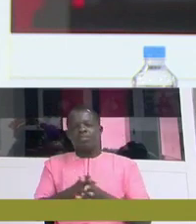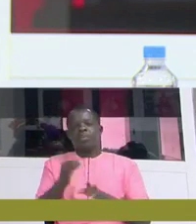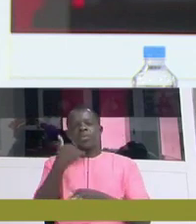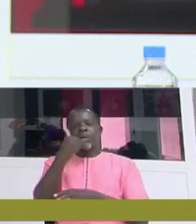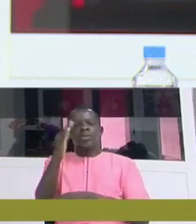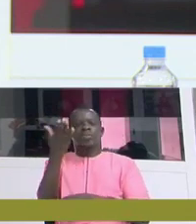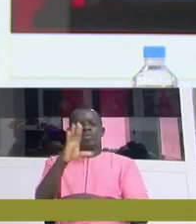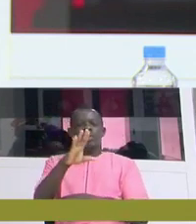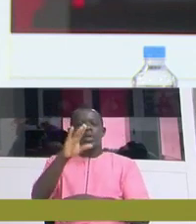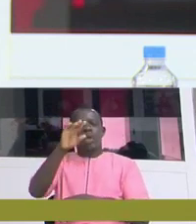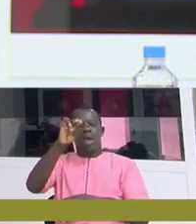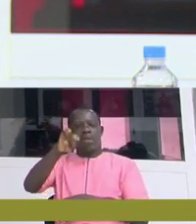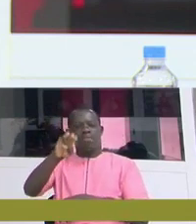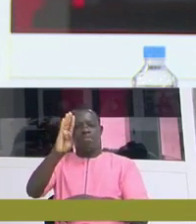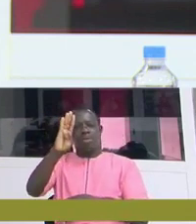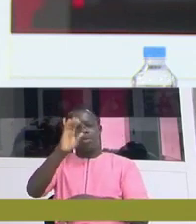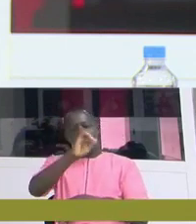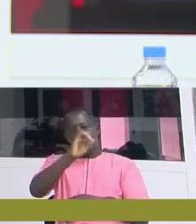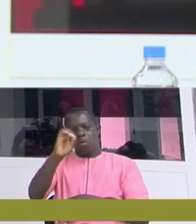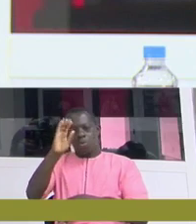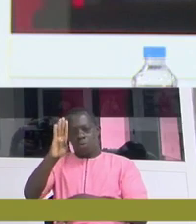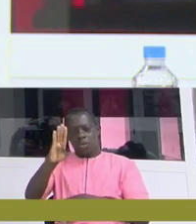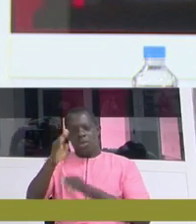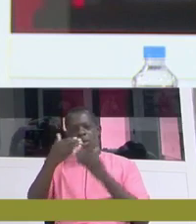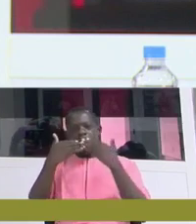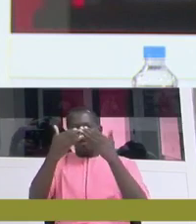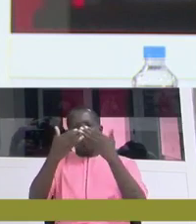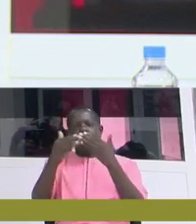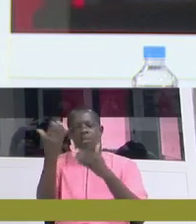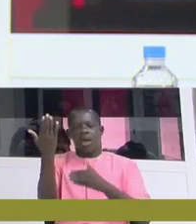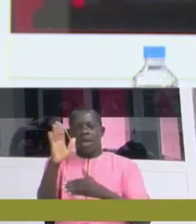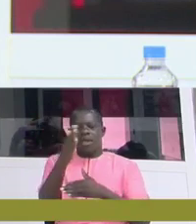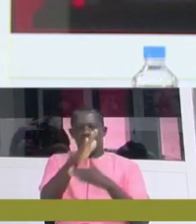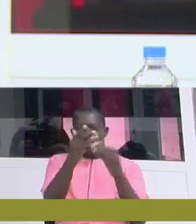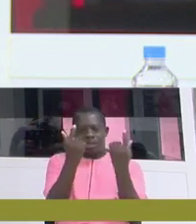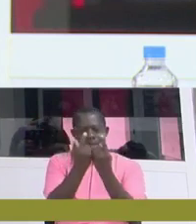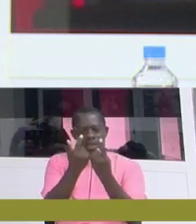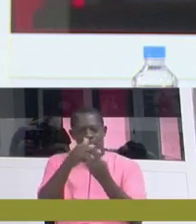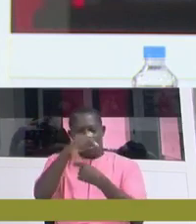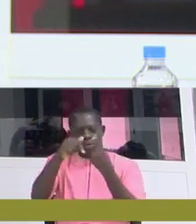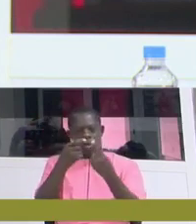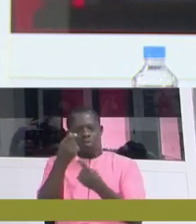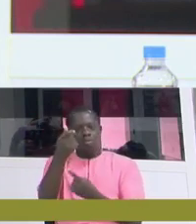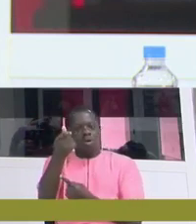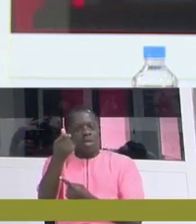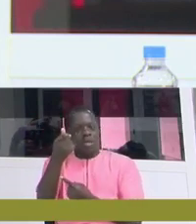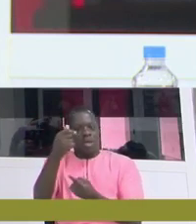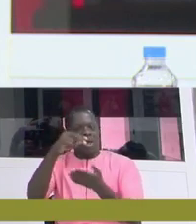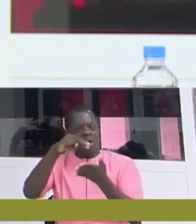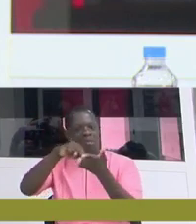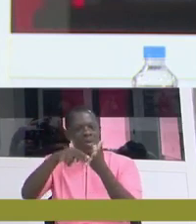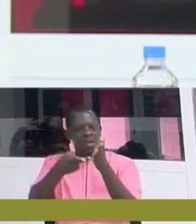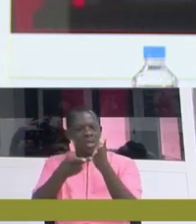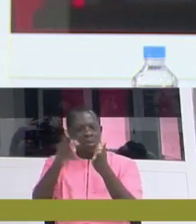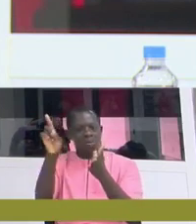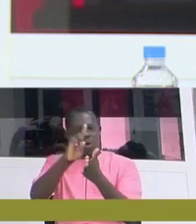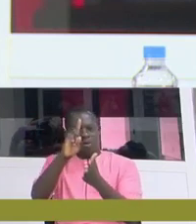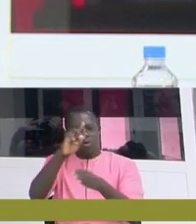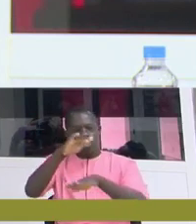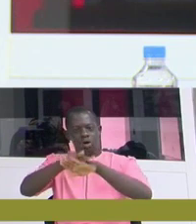you anything about what this money could mean for your life? Ndongo Mbub